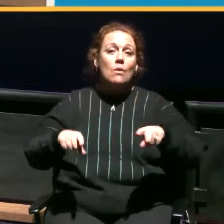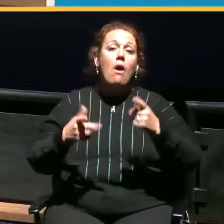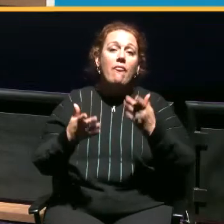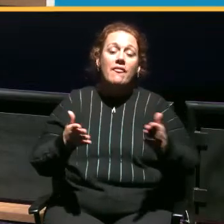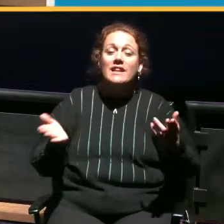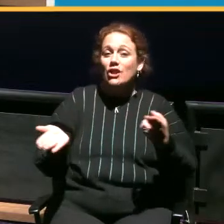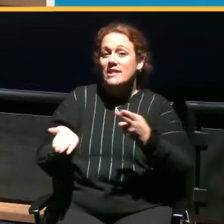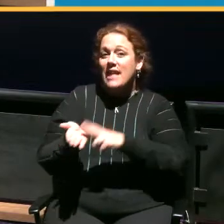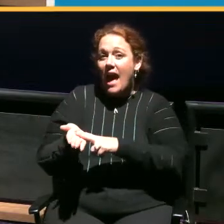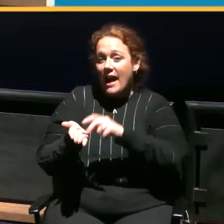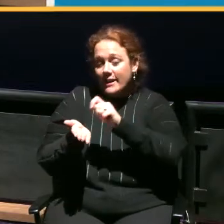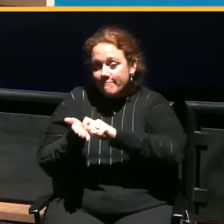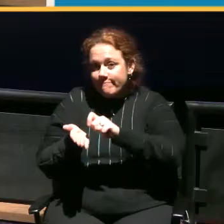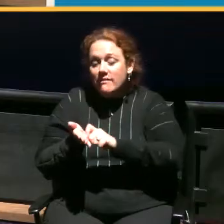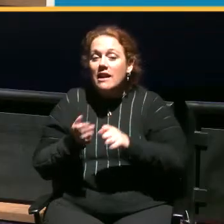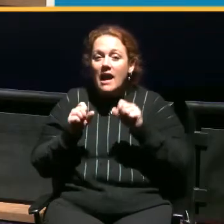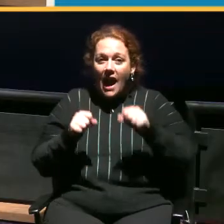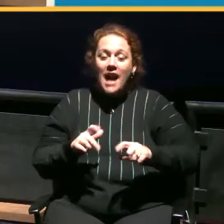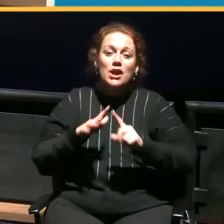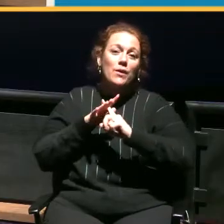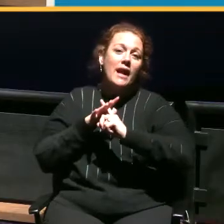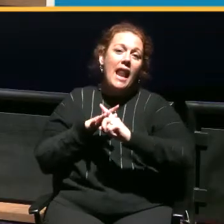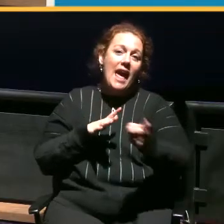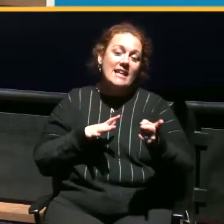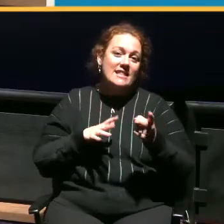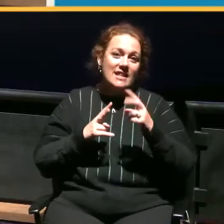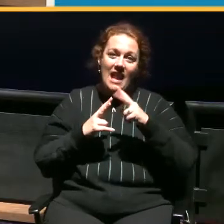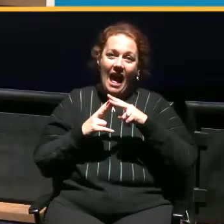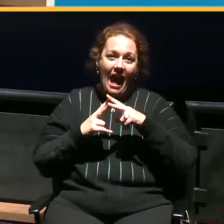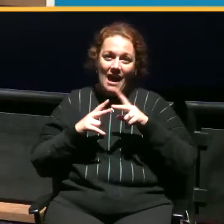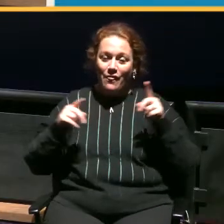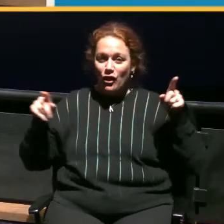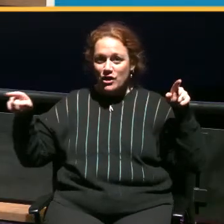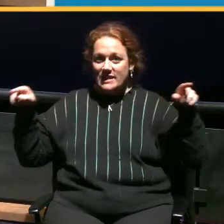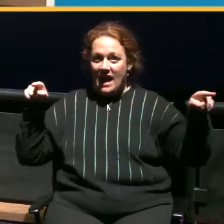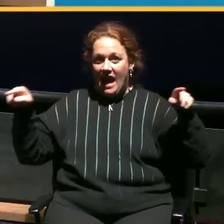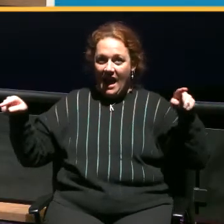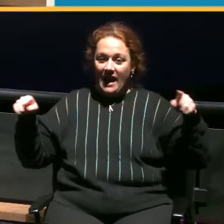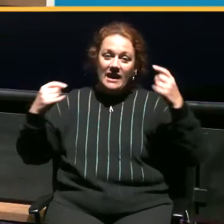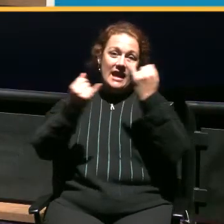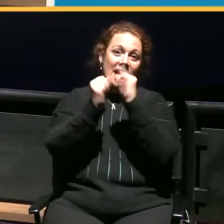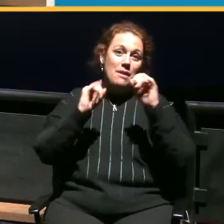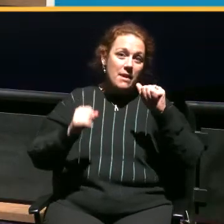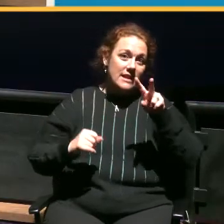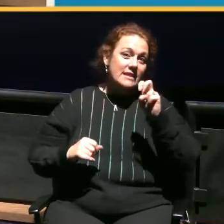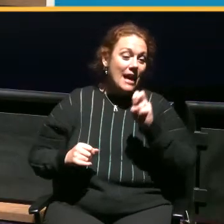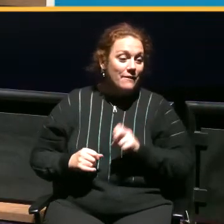signed. And then you'll also be able to exit via either side of the building, so either Independence